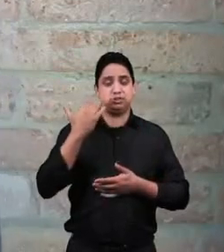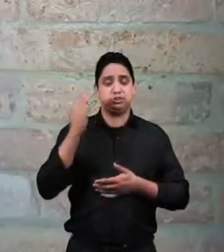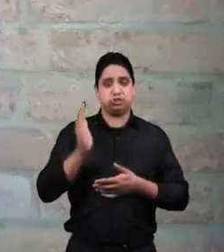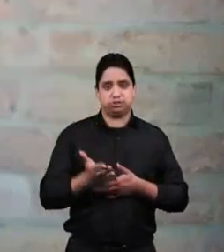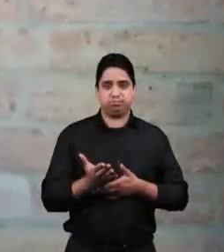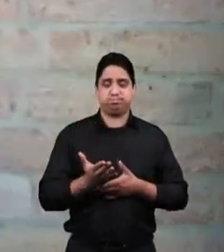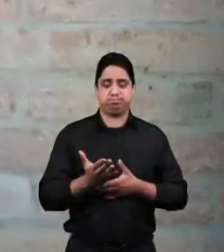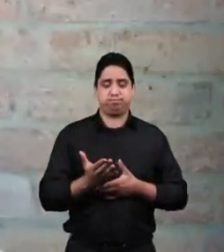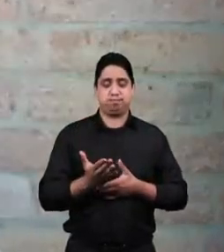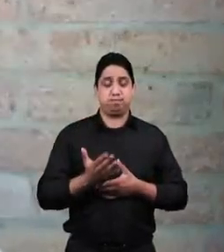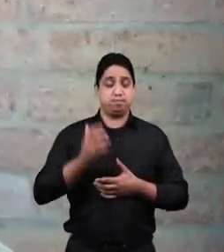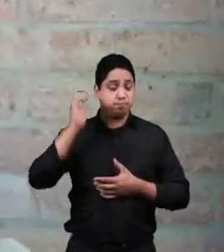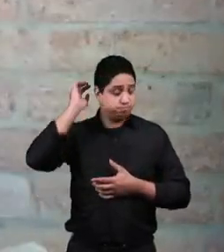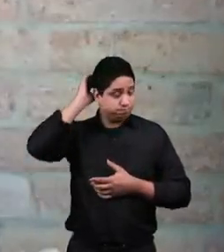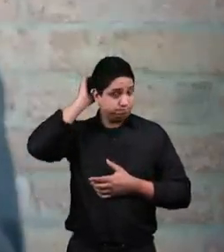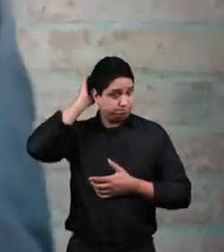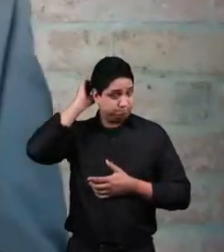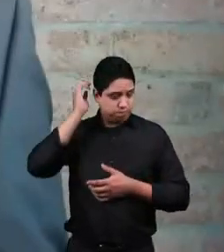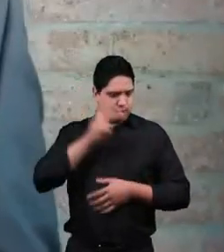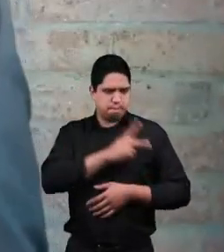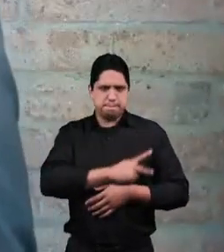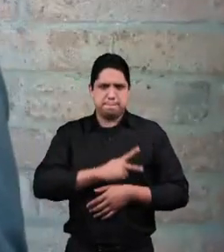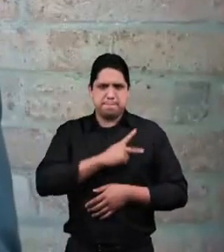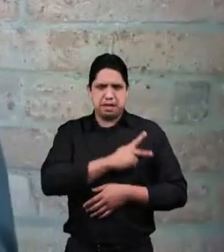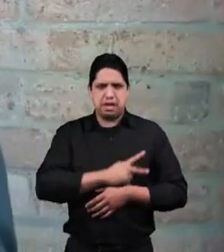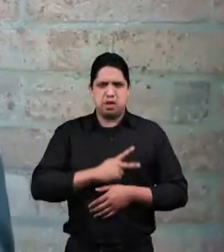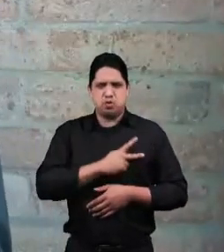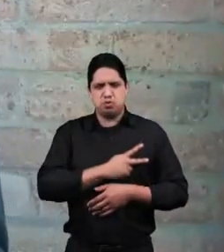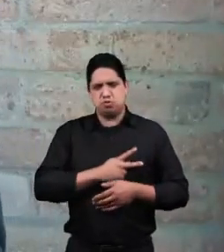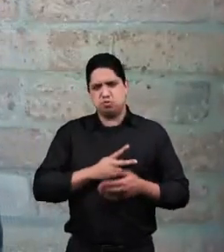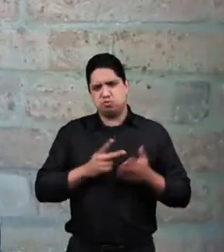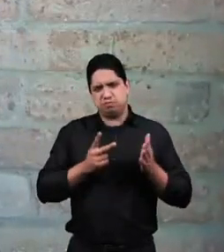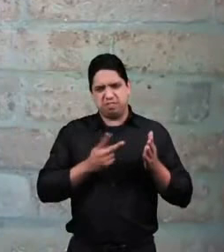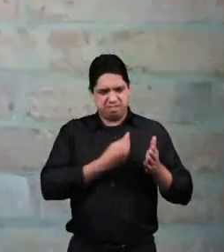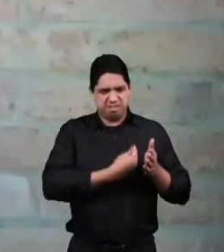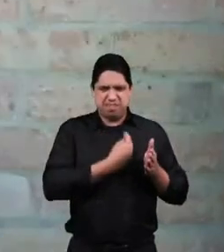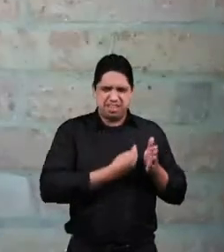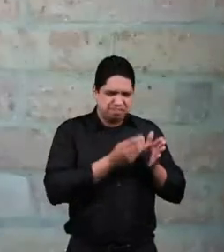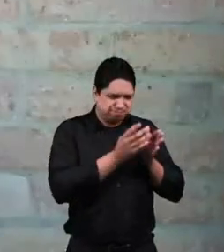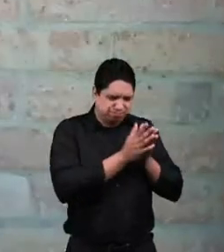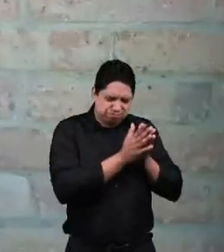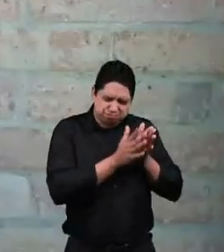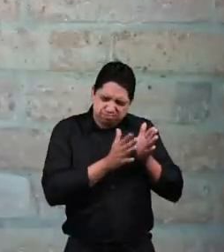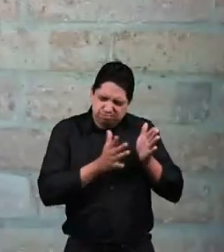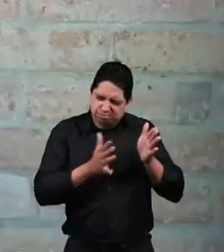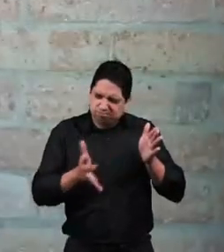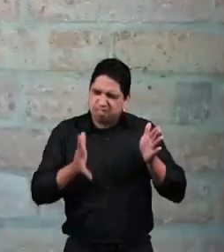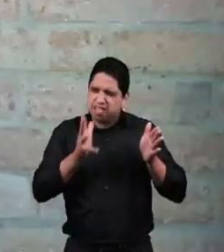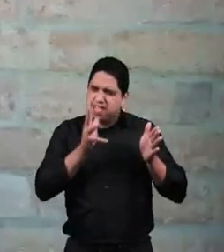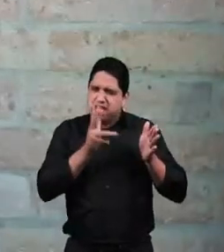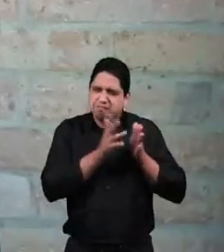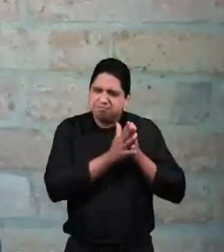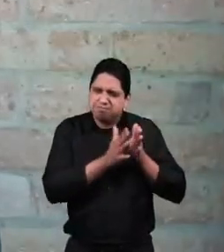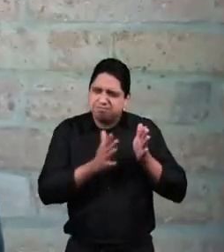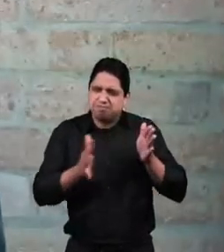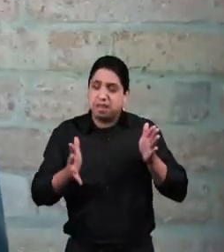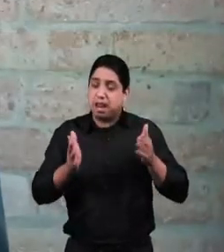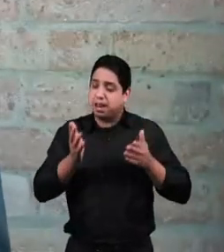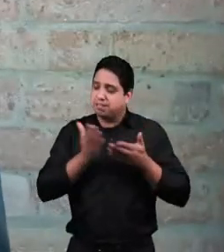hand. He was at the end of his career, a long walk which he made before the presence of the